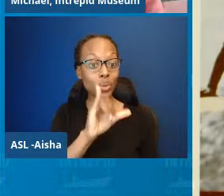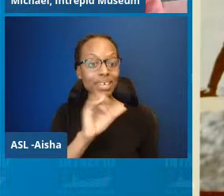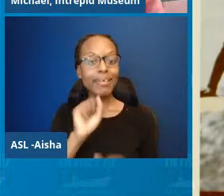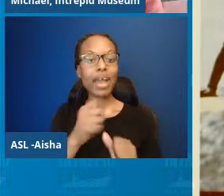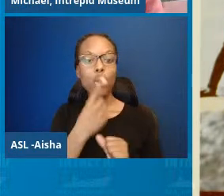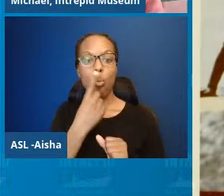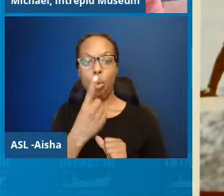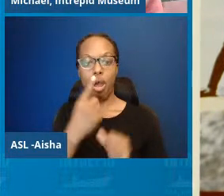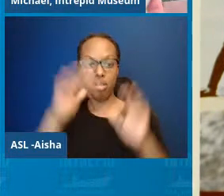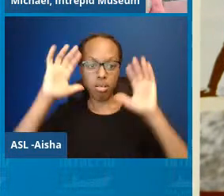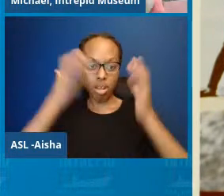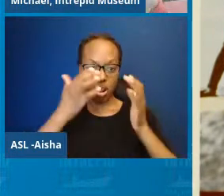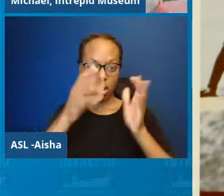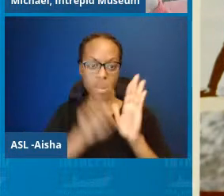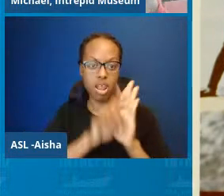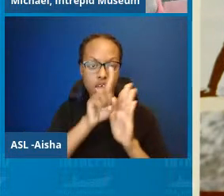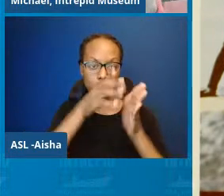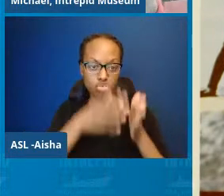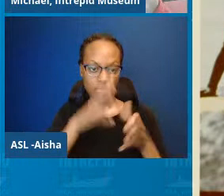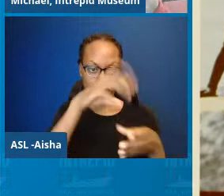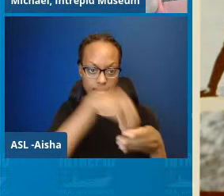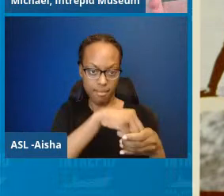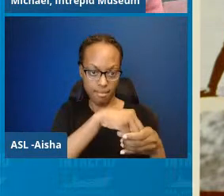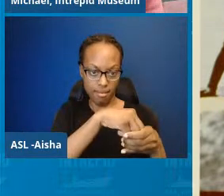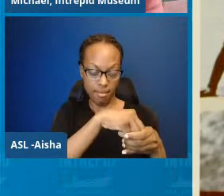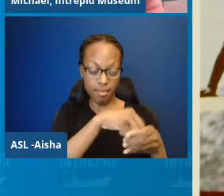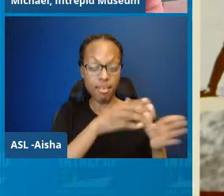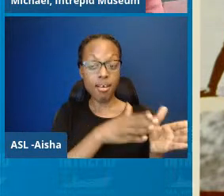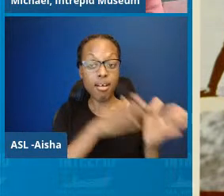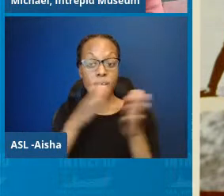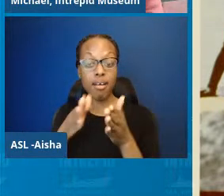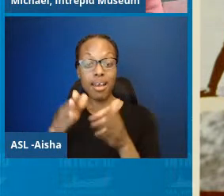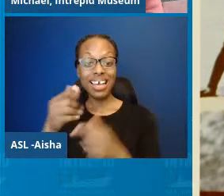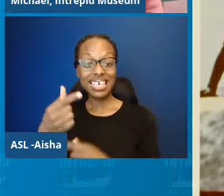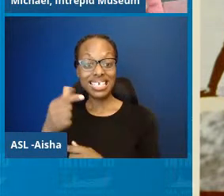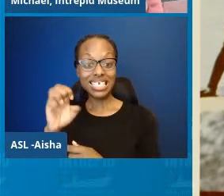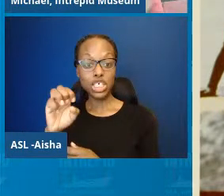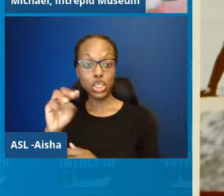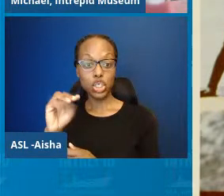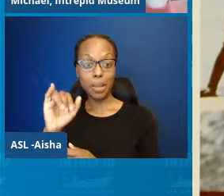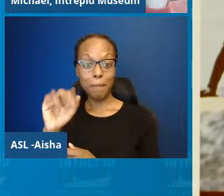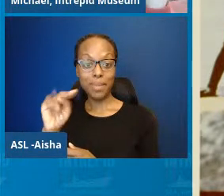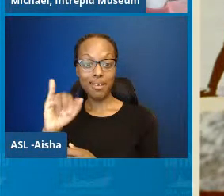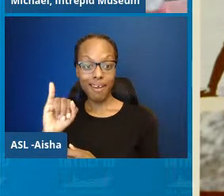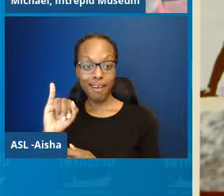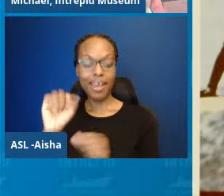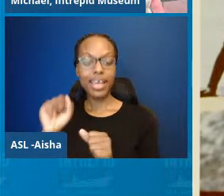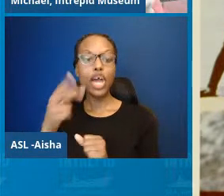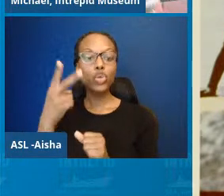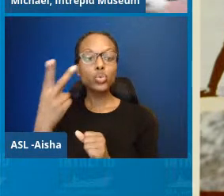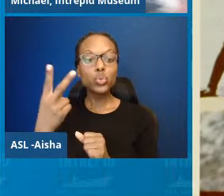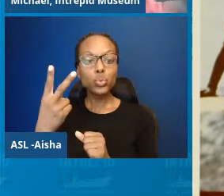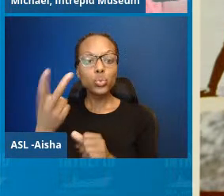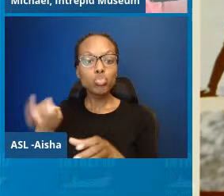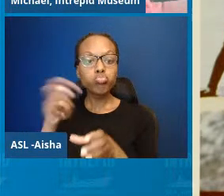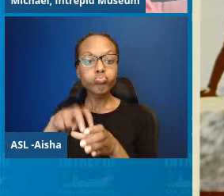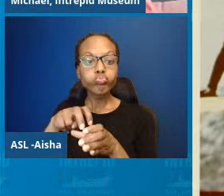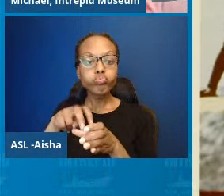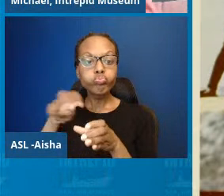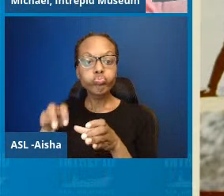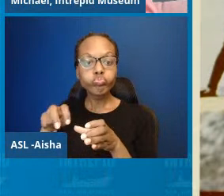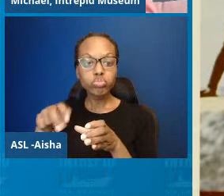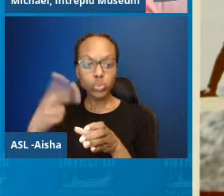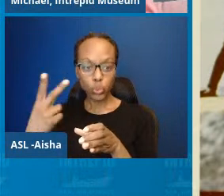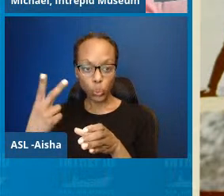astronaut. So the Gemini, this is the Gemini mission, it held 2. So